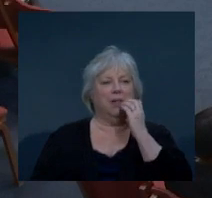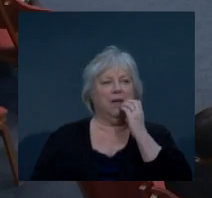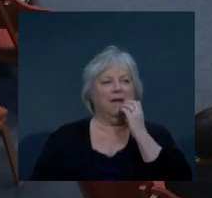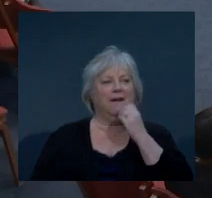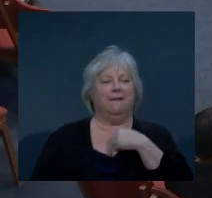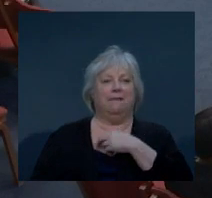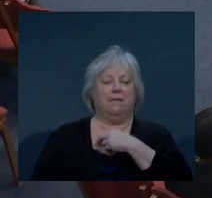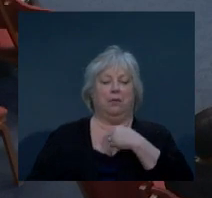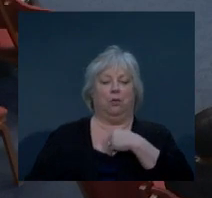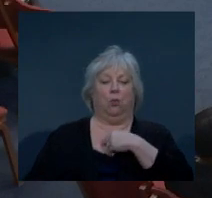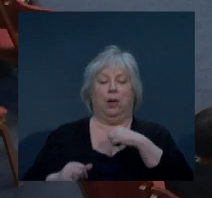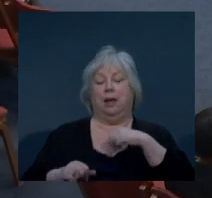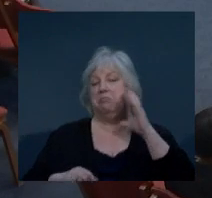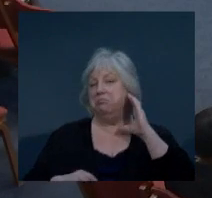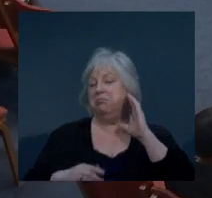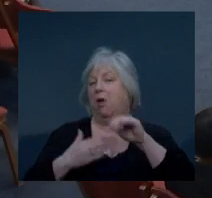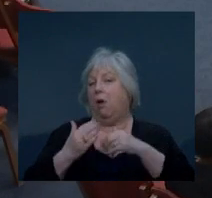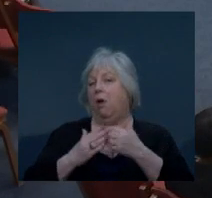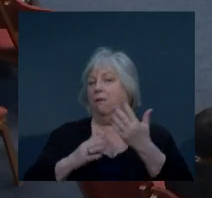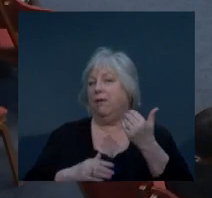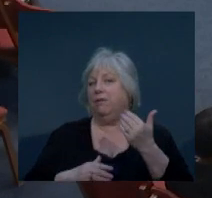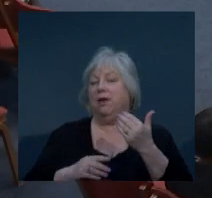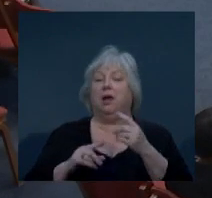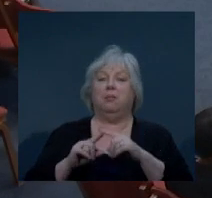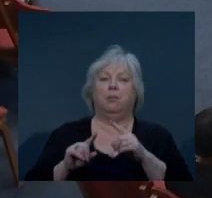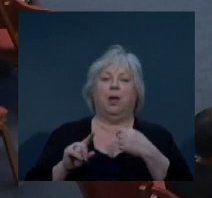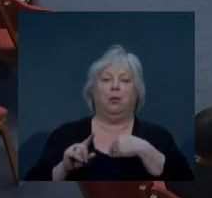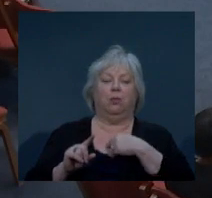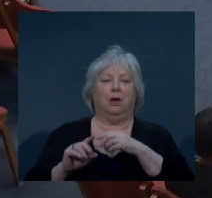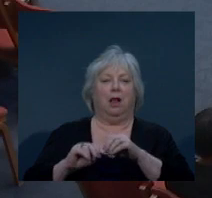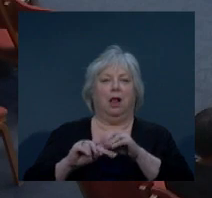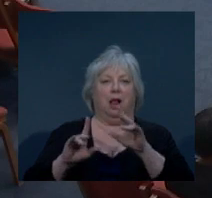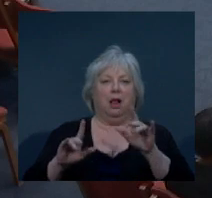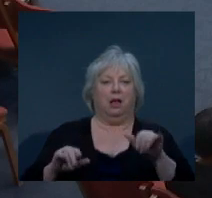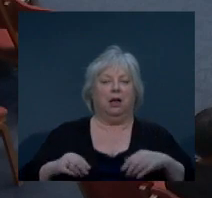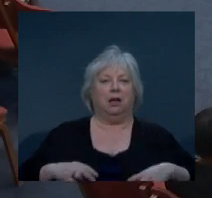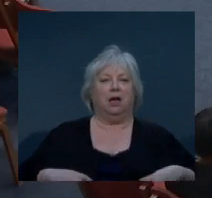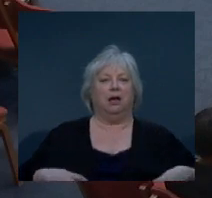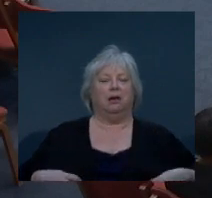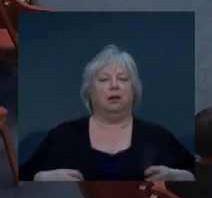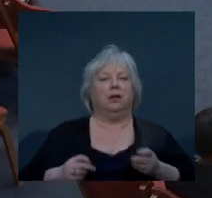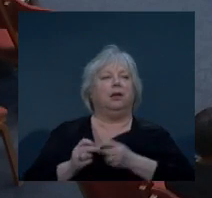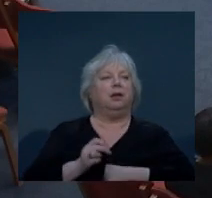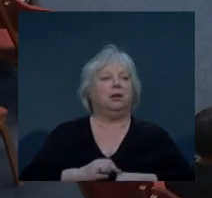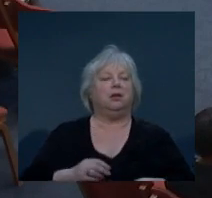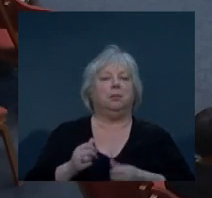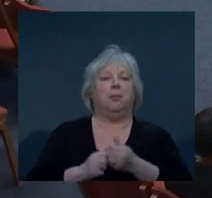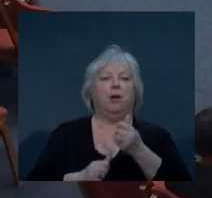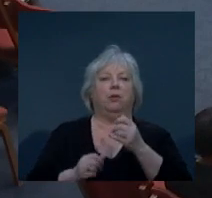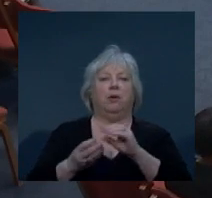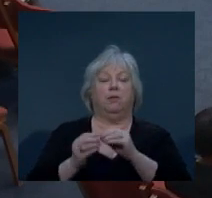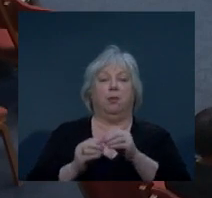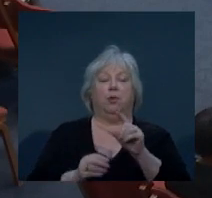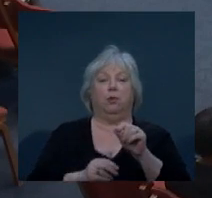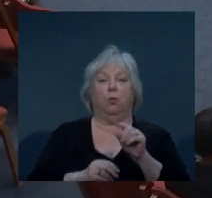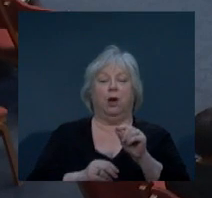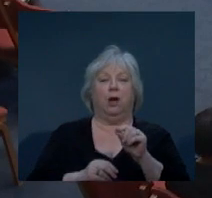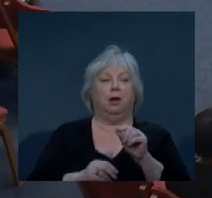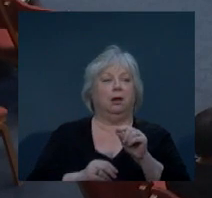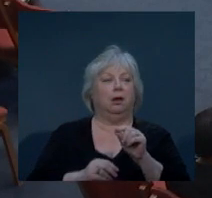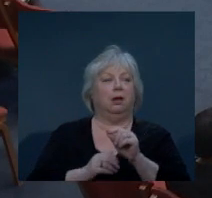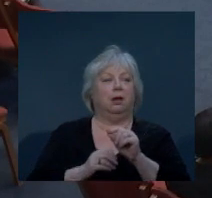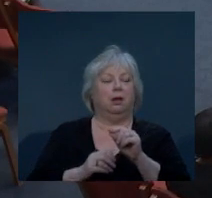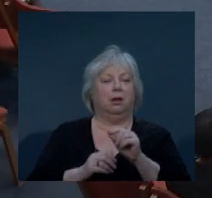We can read all, listen to all 15, but we do, clearly there's most of the item number 20,